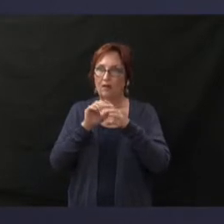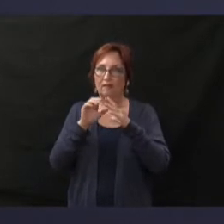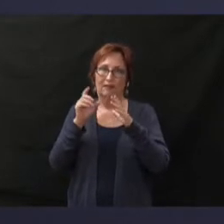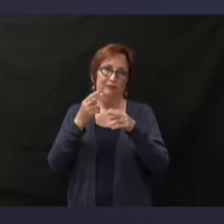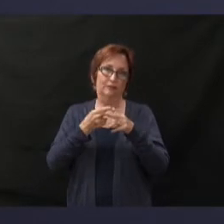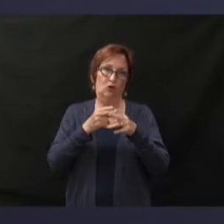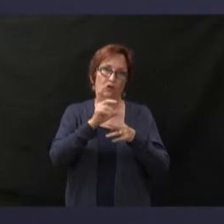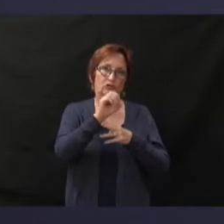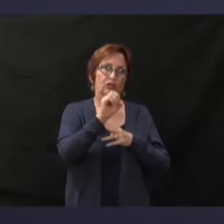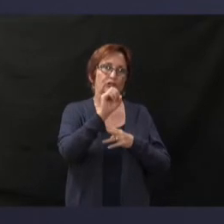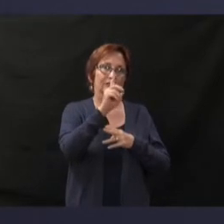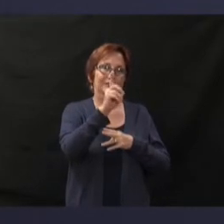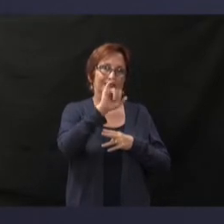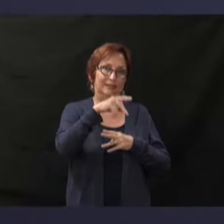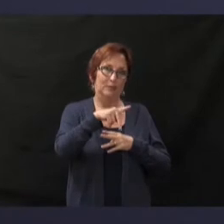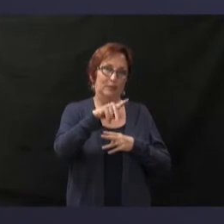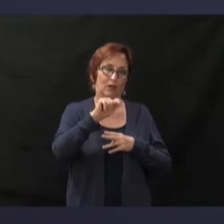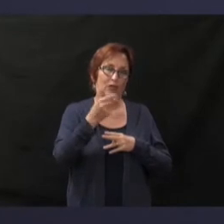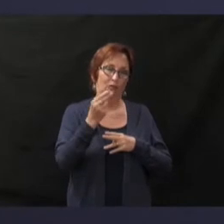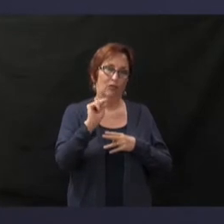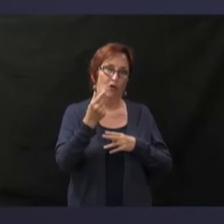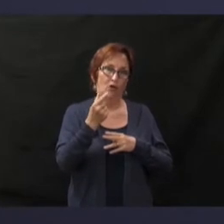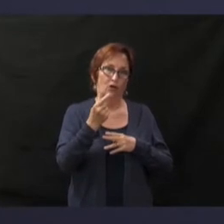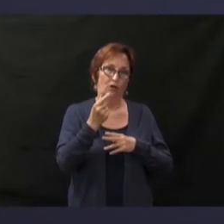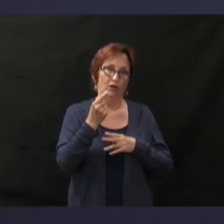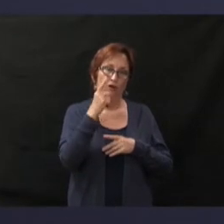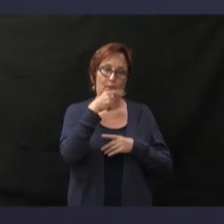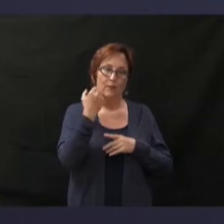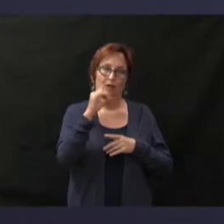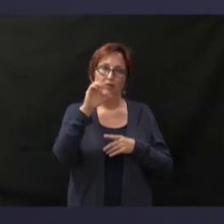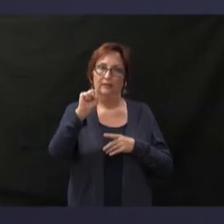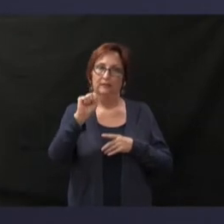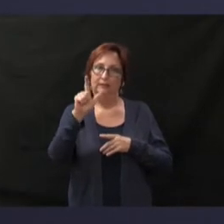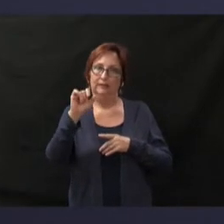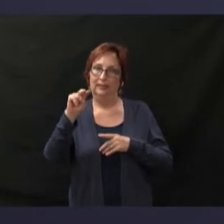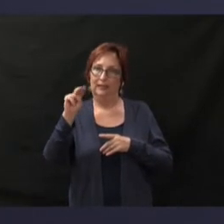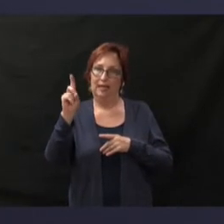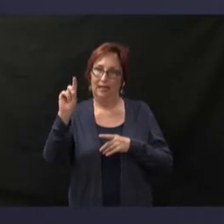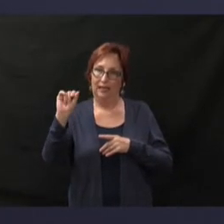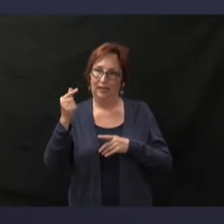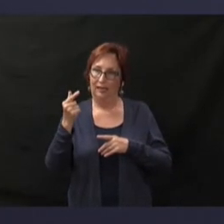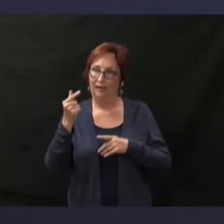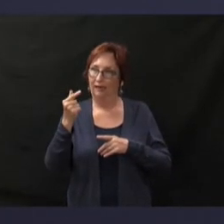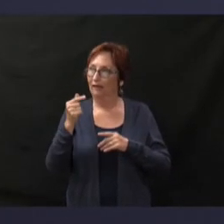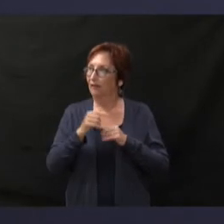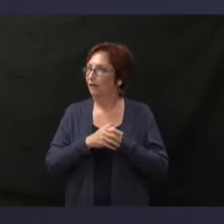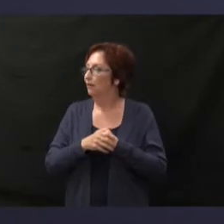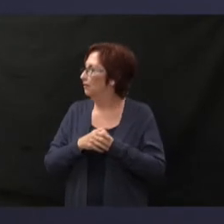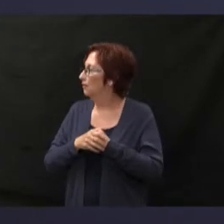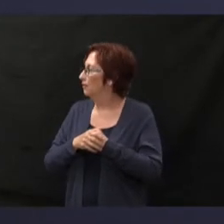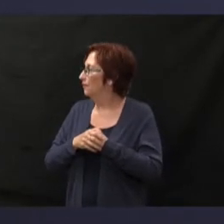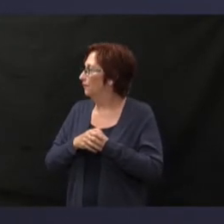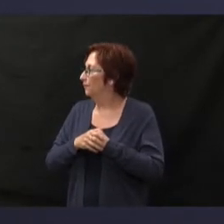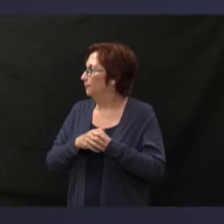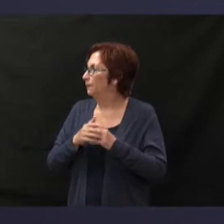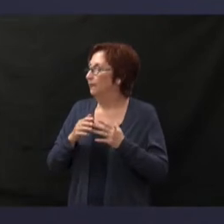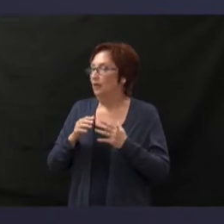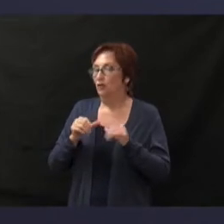word ow or ouch. And so when we were doing Zoom tutoring, I'm constantly going up